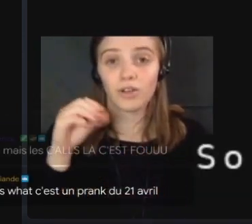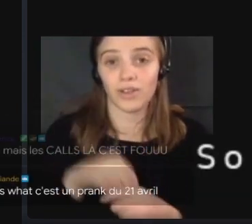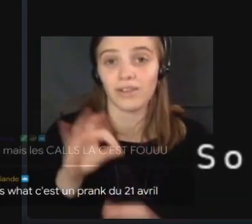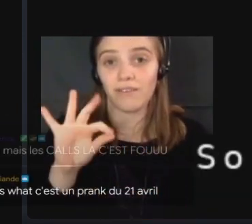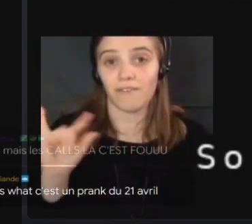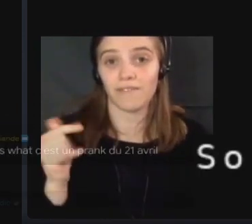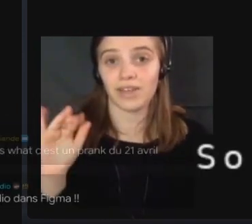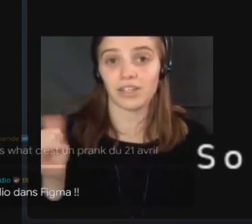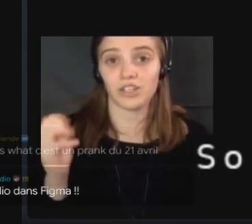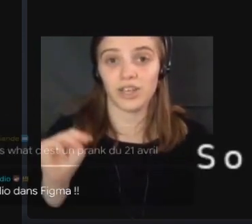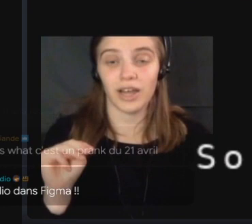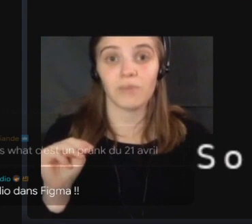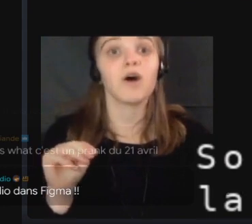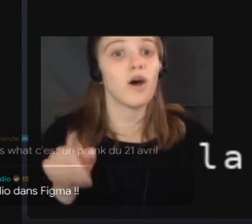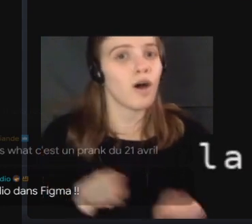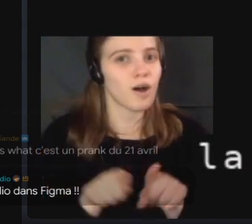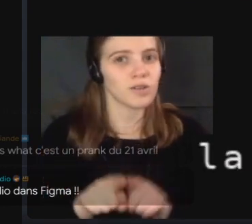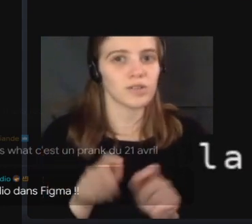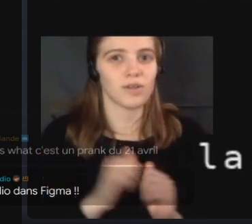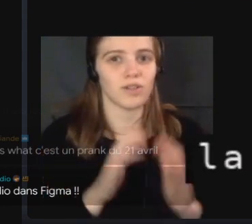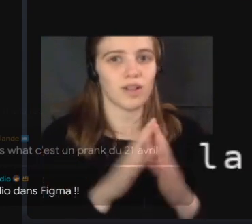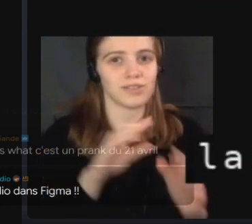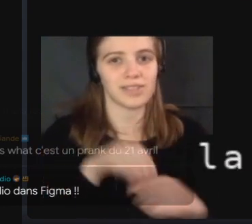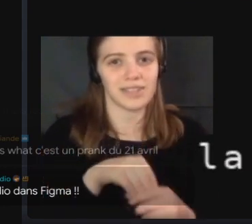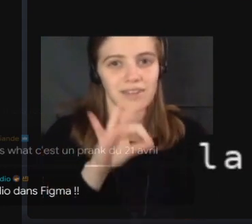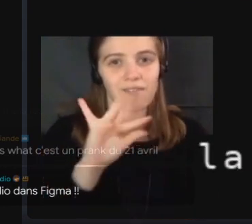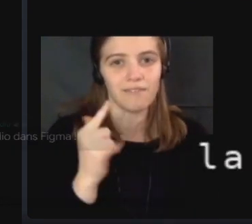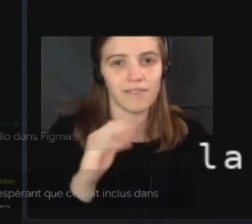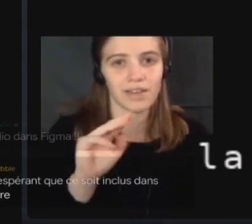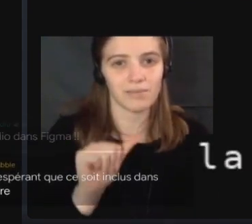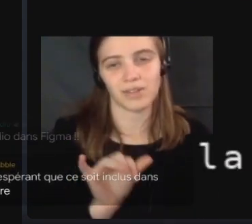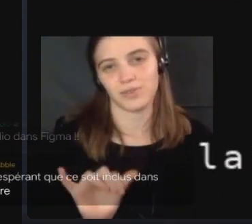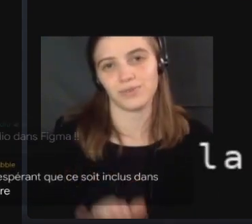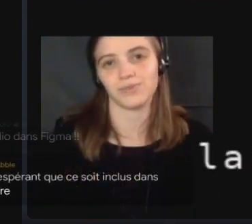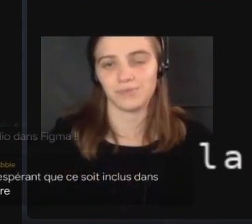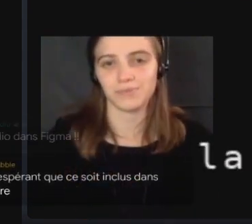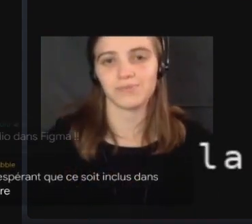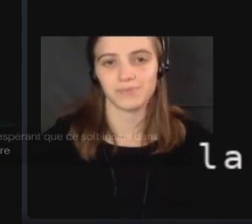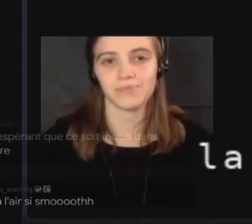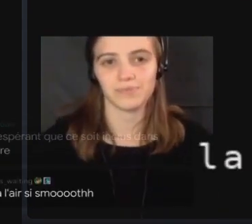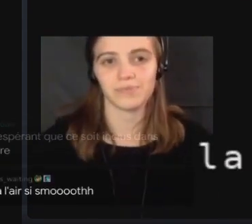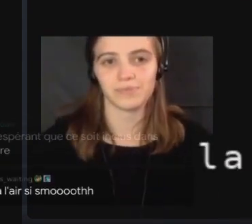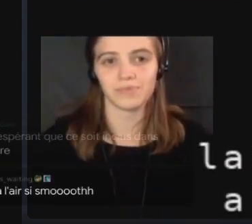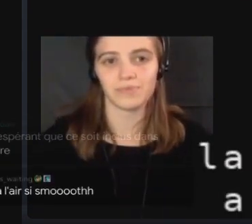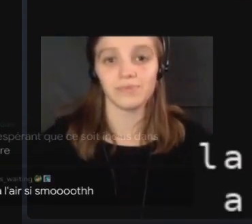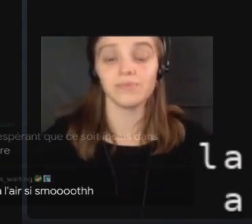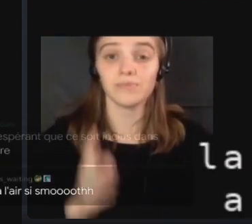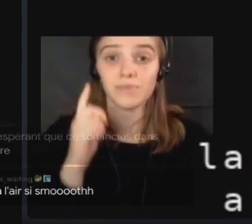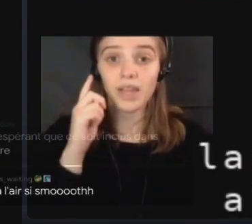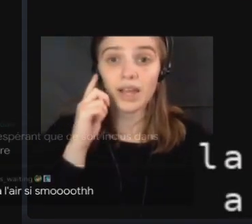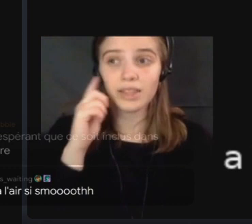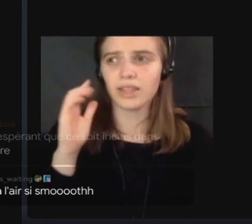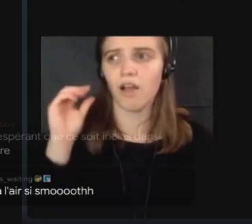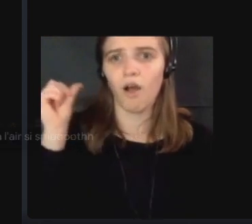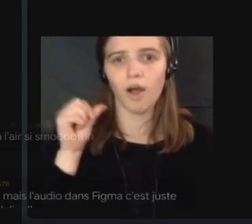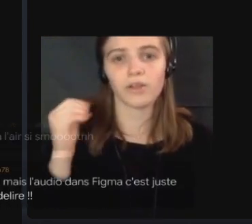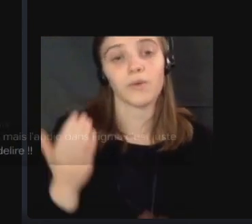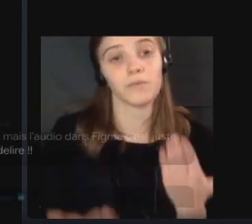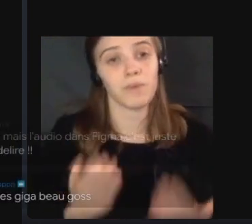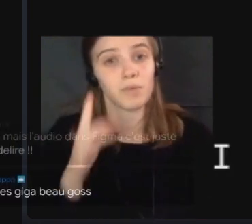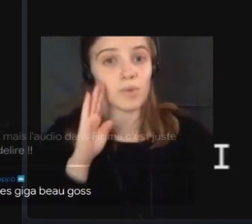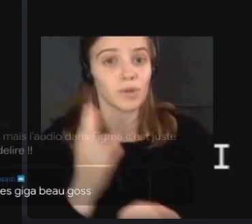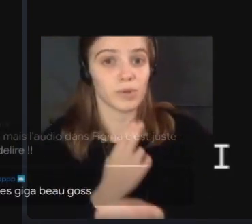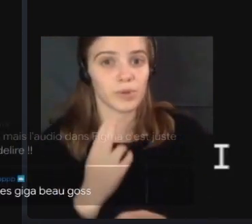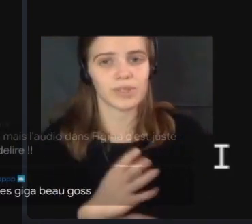also launching audio in Figma too. Putain. I think that audio is something that Ah, ça va être payant, les amis, attention,